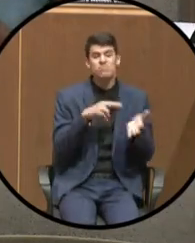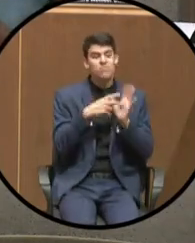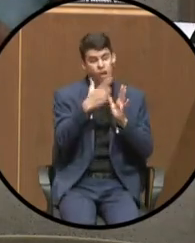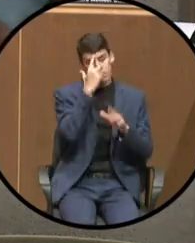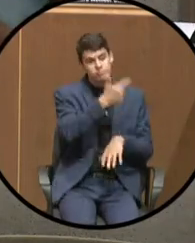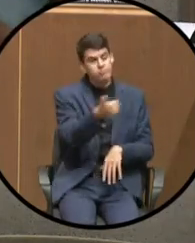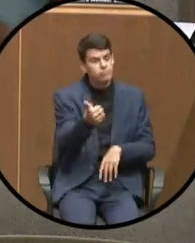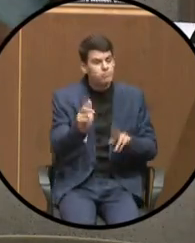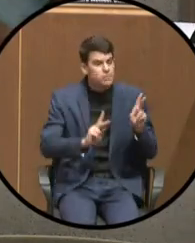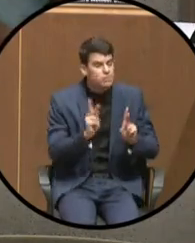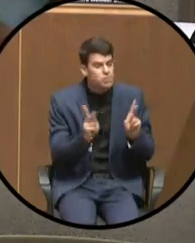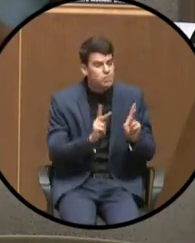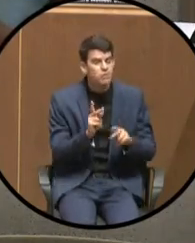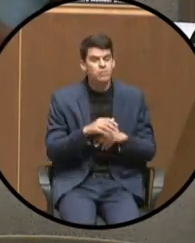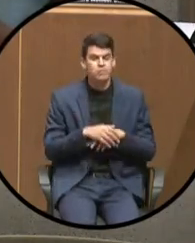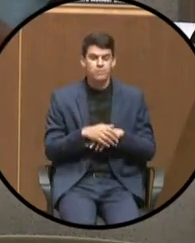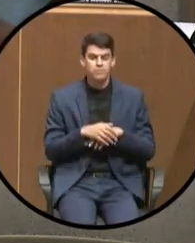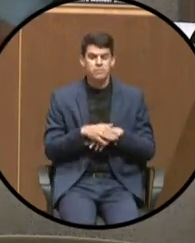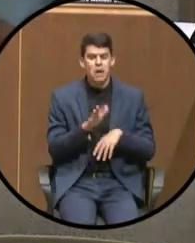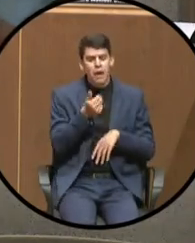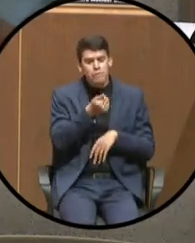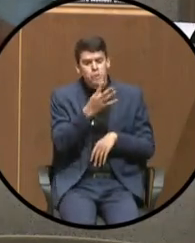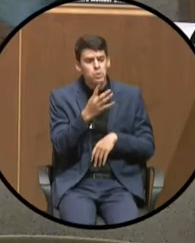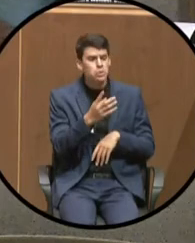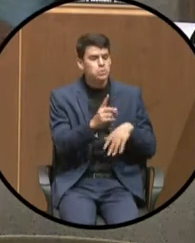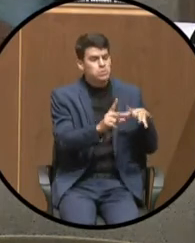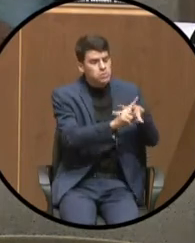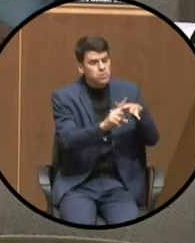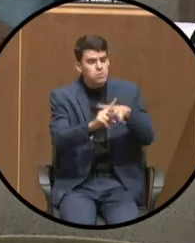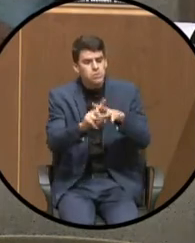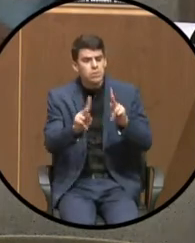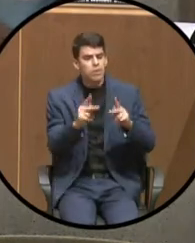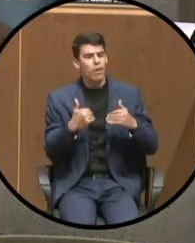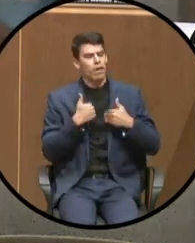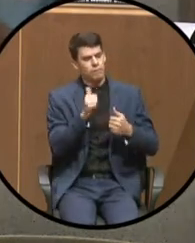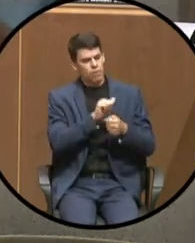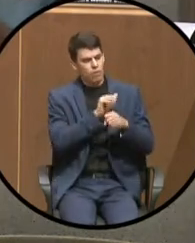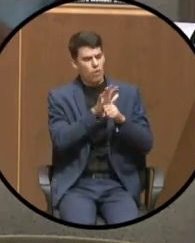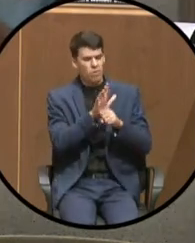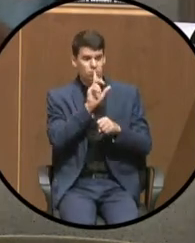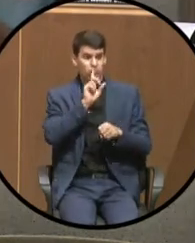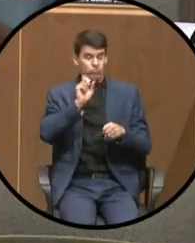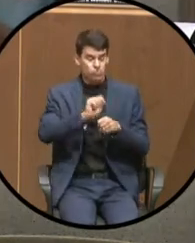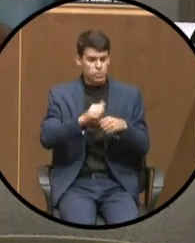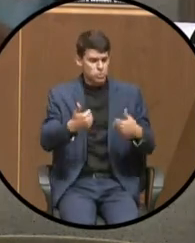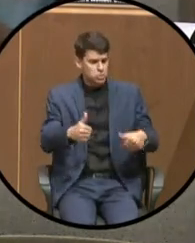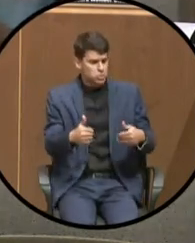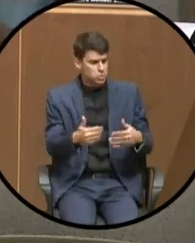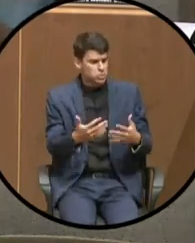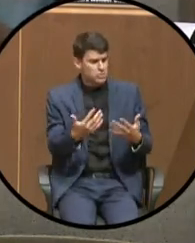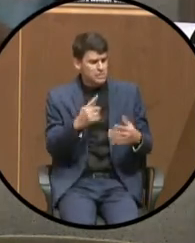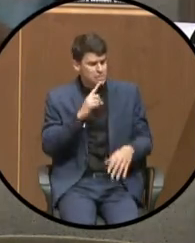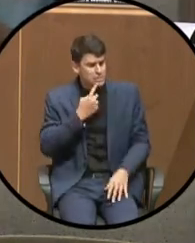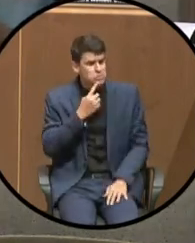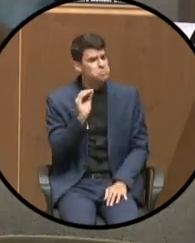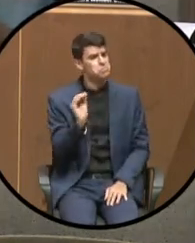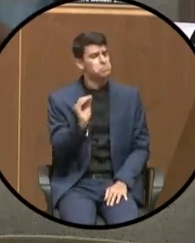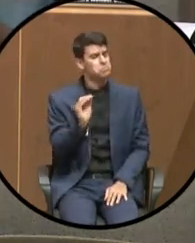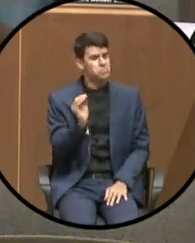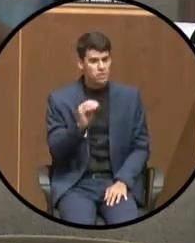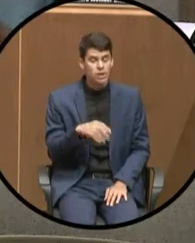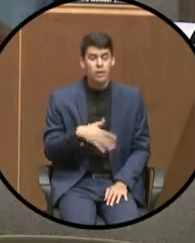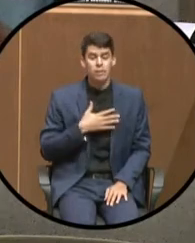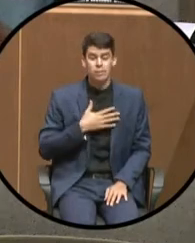open. And outside of a few cases of COVID-19, there was no significant event all year long.